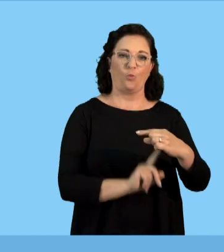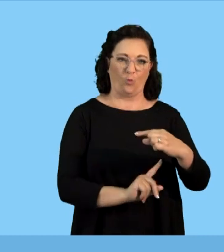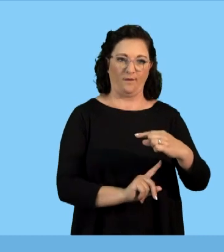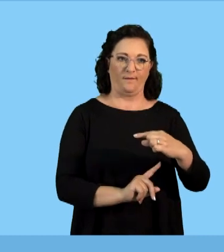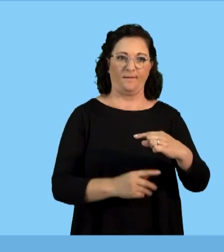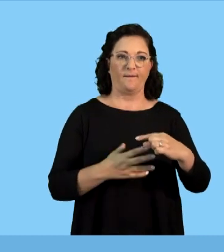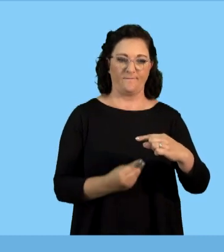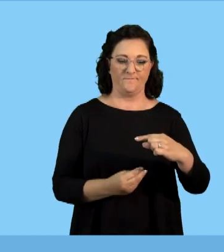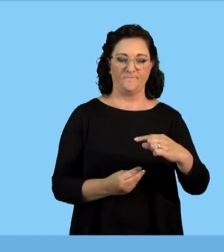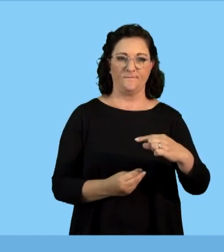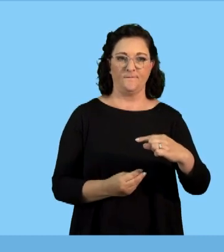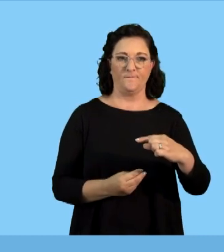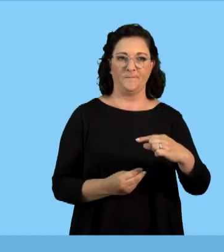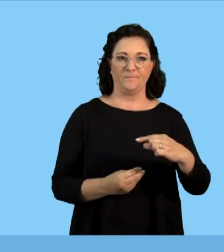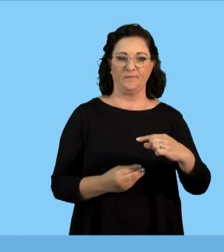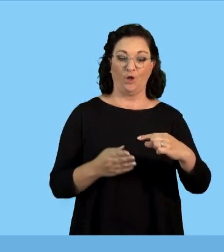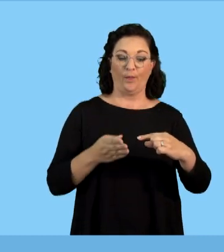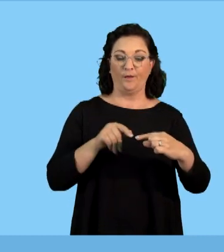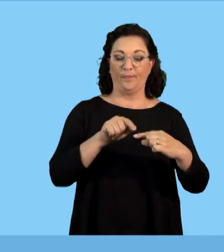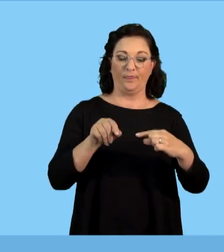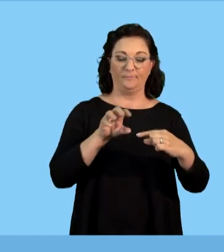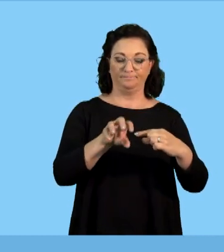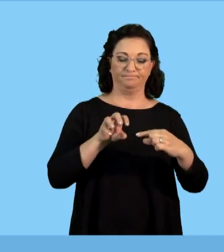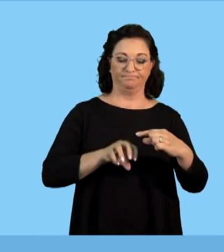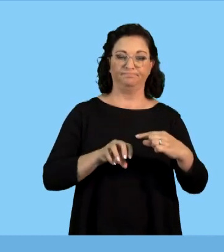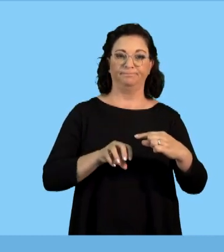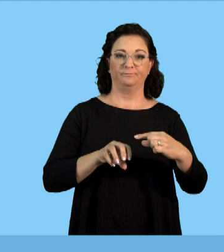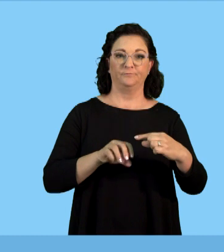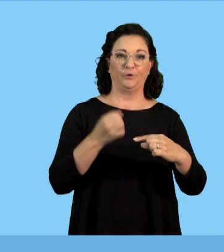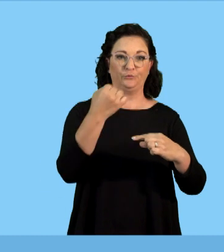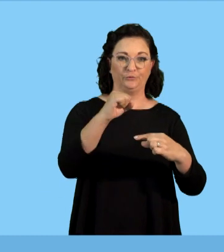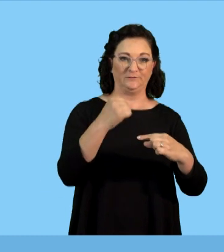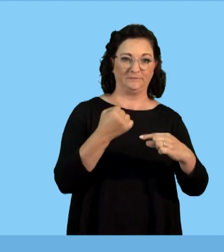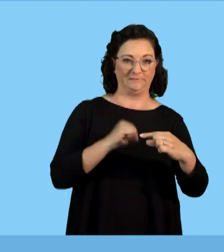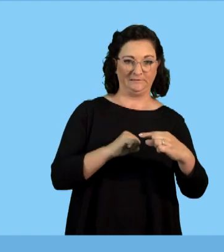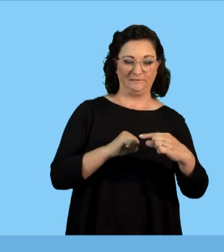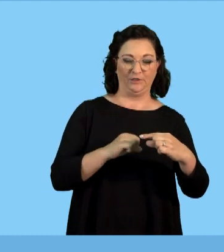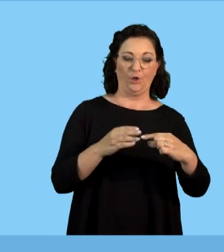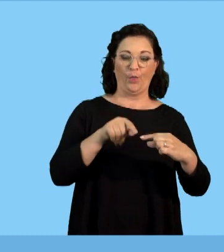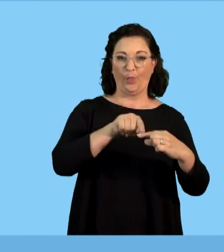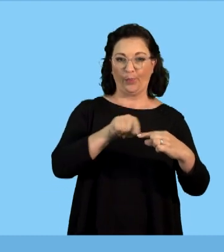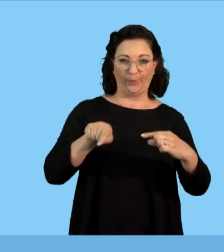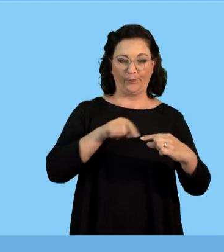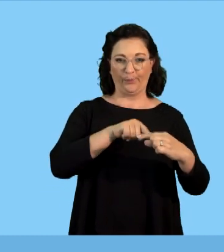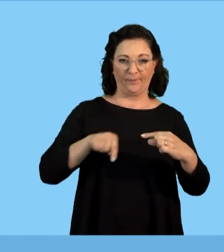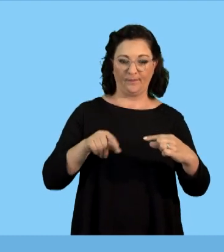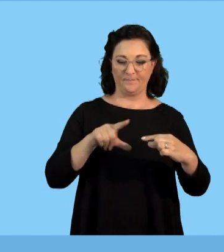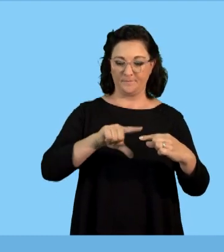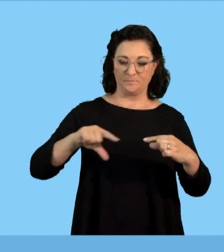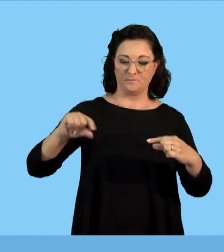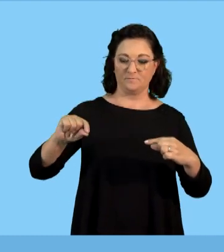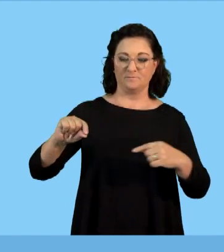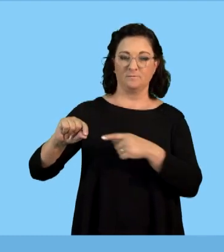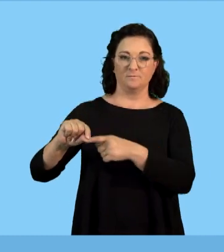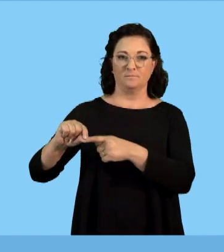on the second wire we're also going to have 1. So they're going to pass through this resistor, pass through the resistor, and once they get to this